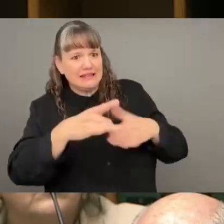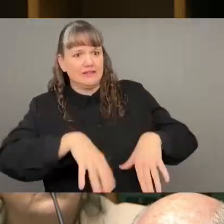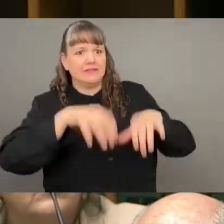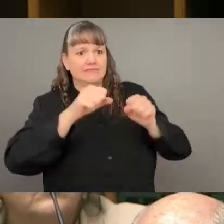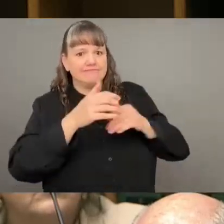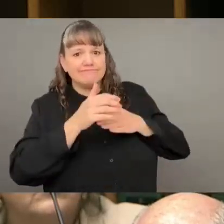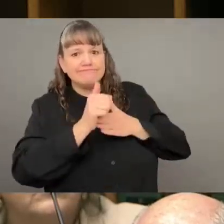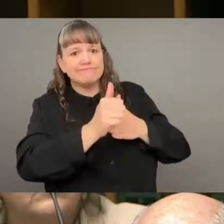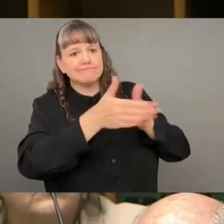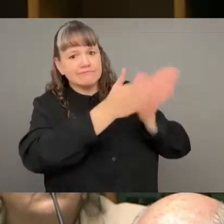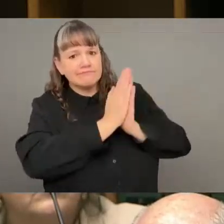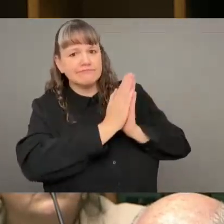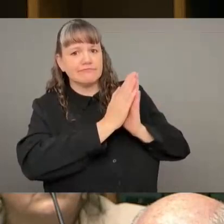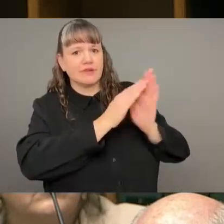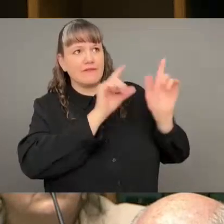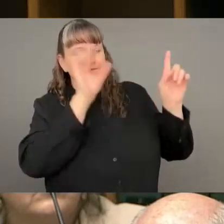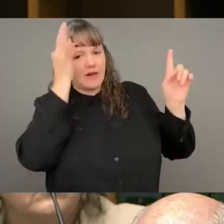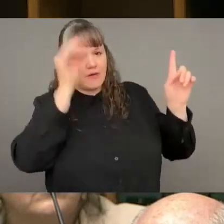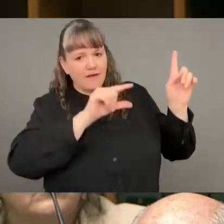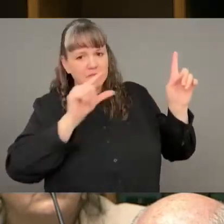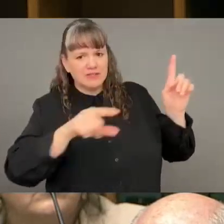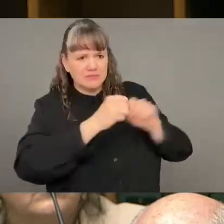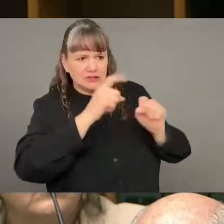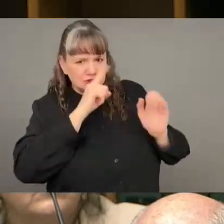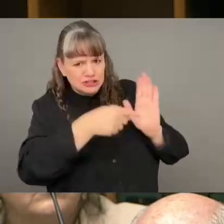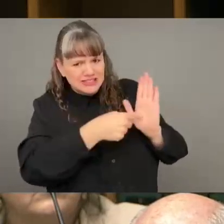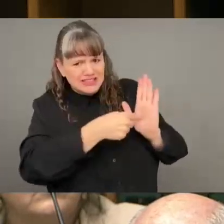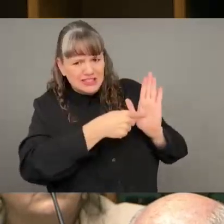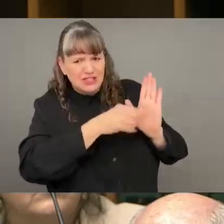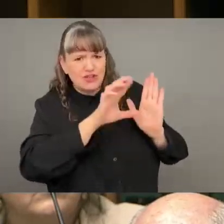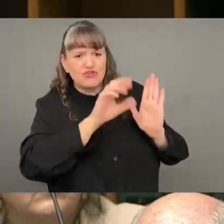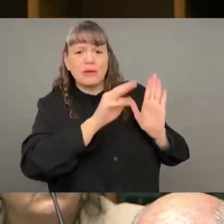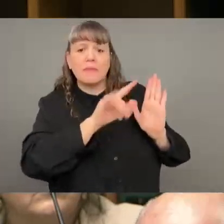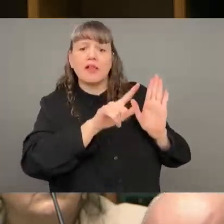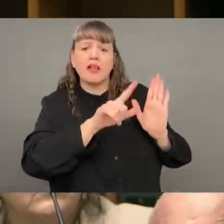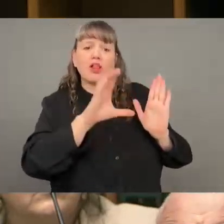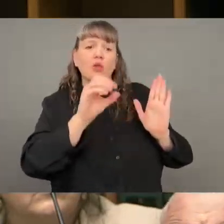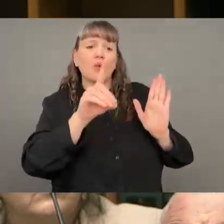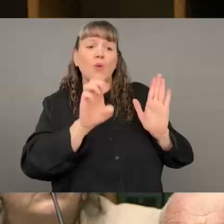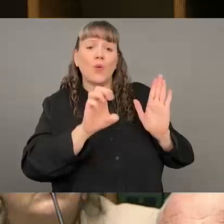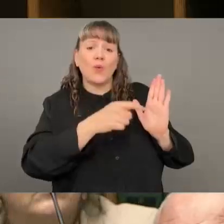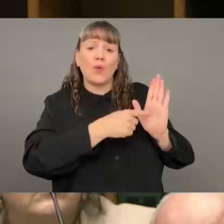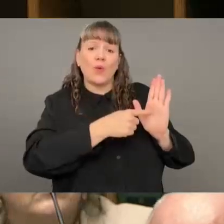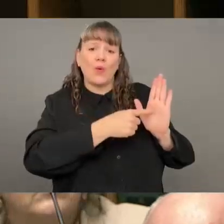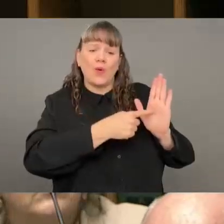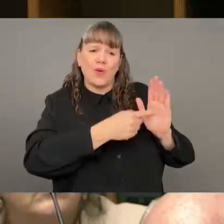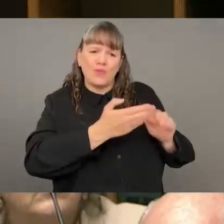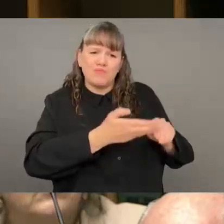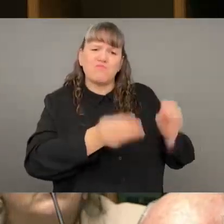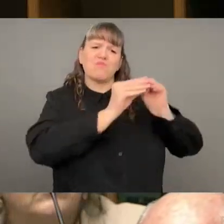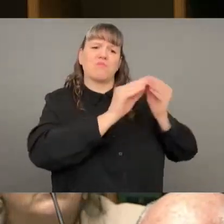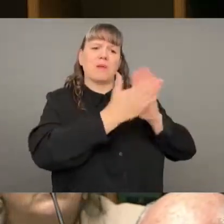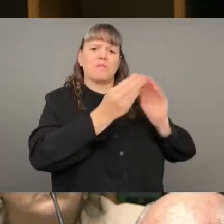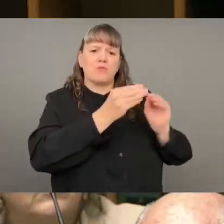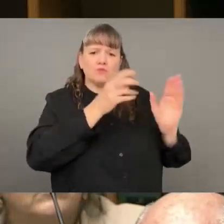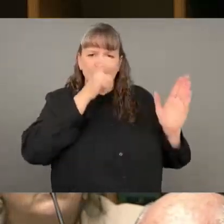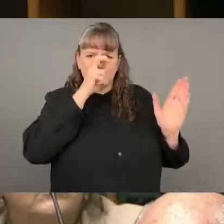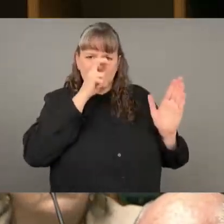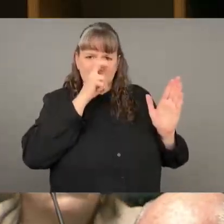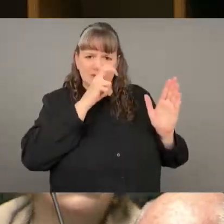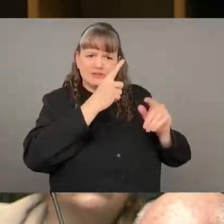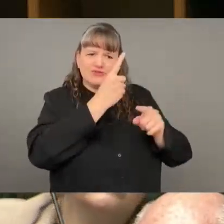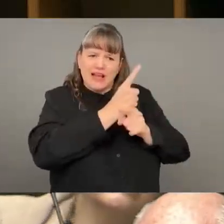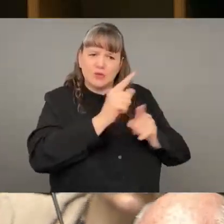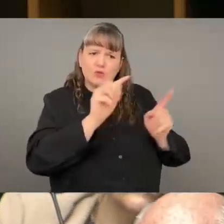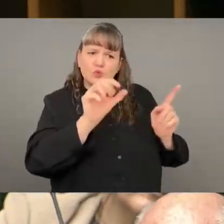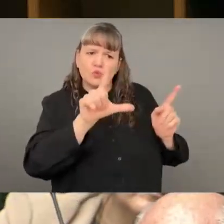our justice system here in BC. Mr. Speaker, it's vitally important that we keep guns off our streets, that we make